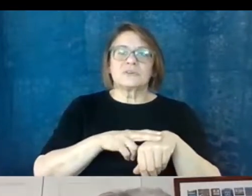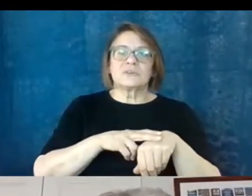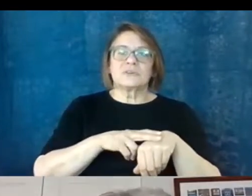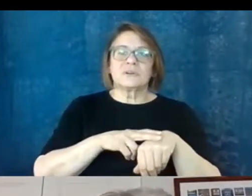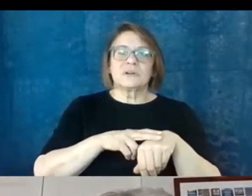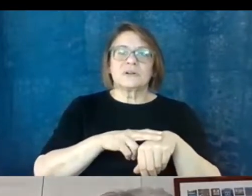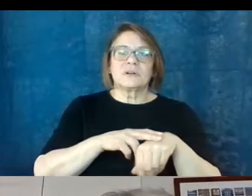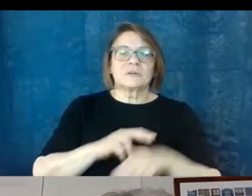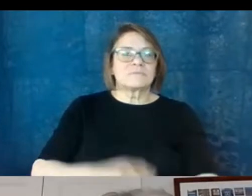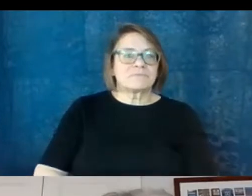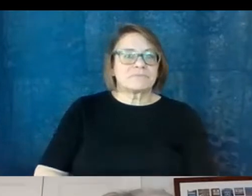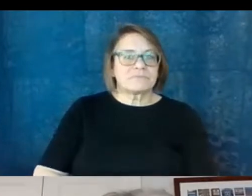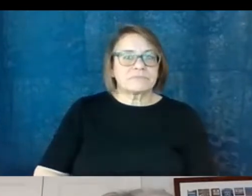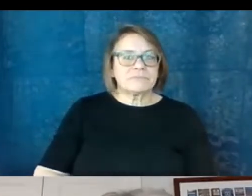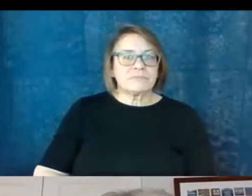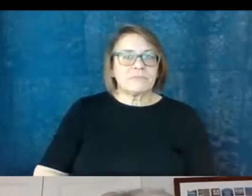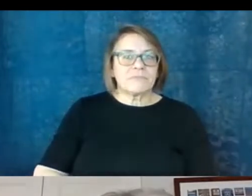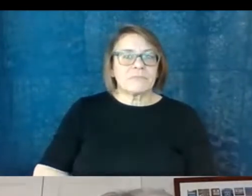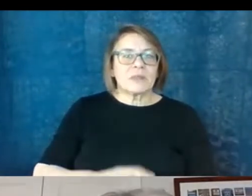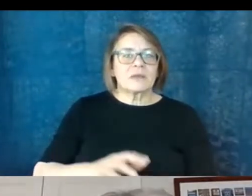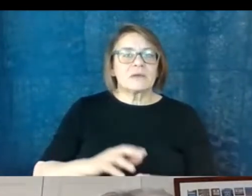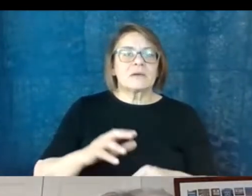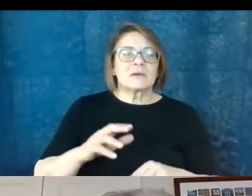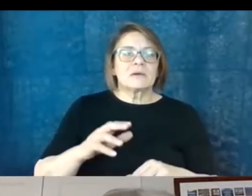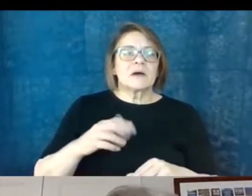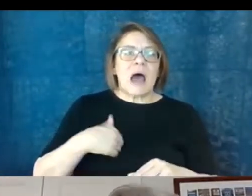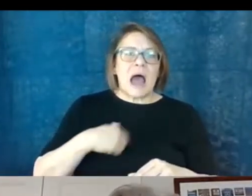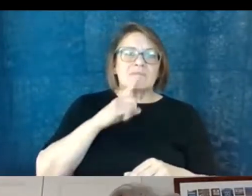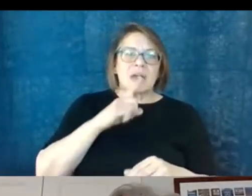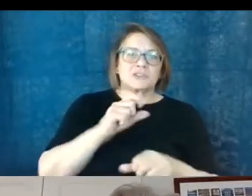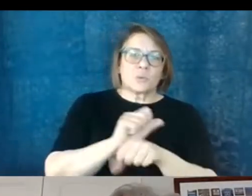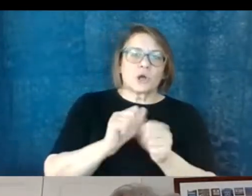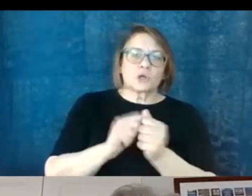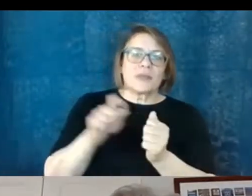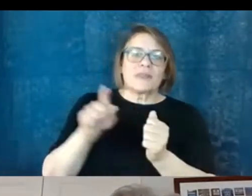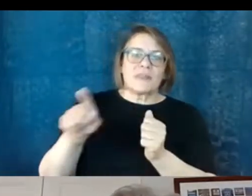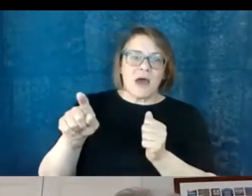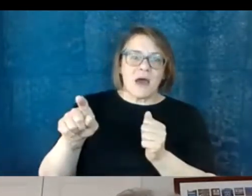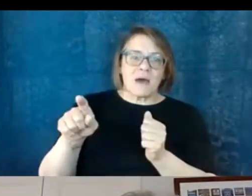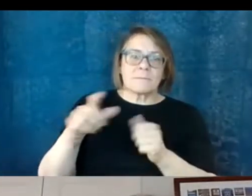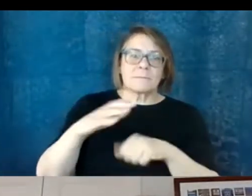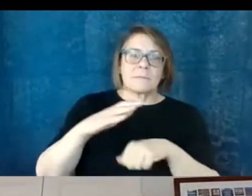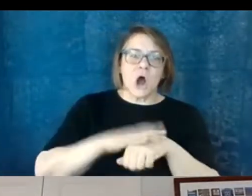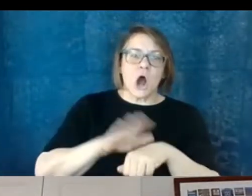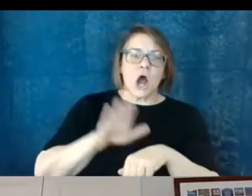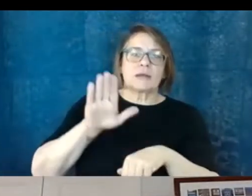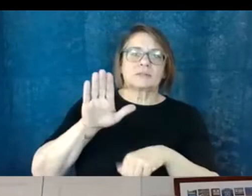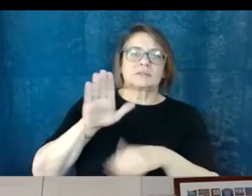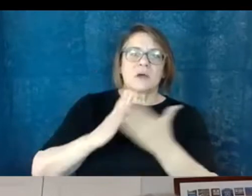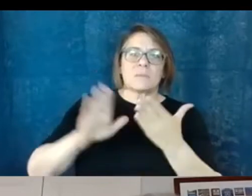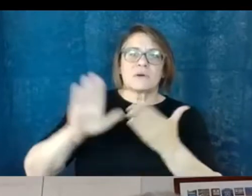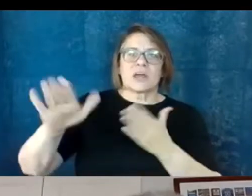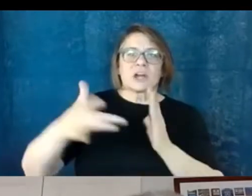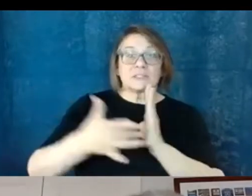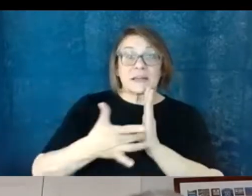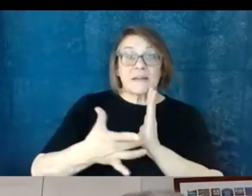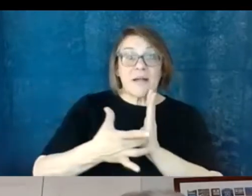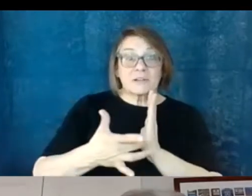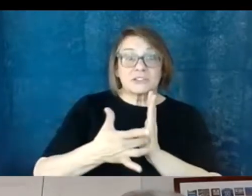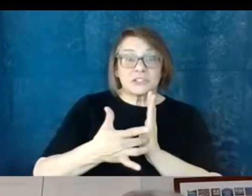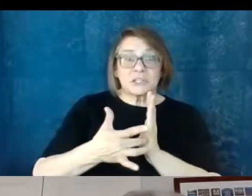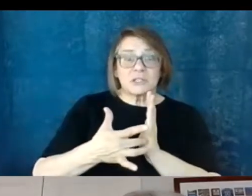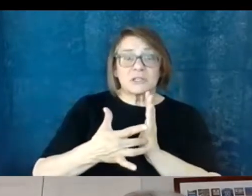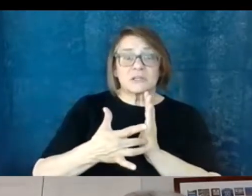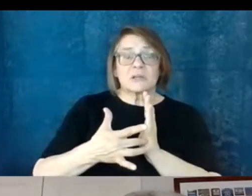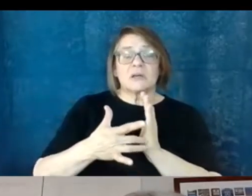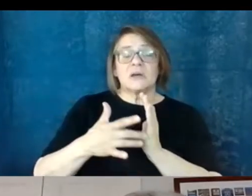something. And so I've actually worked with them on some of their technology kind of